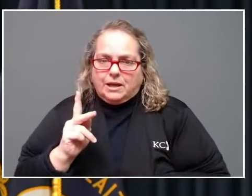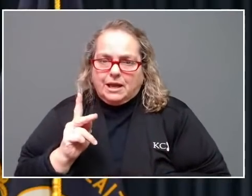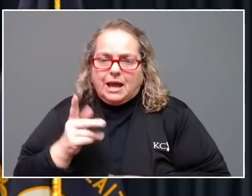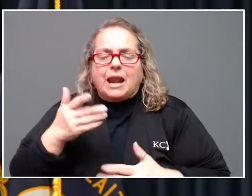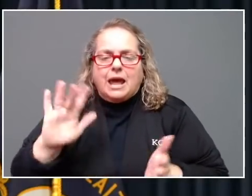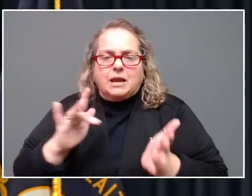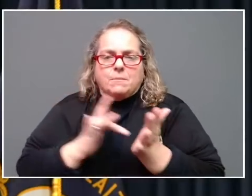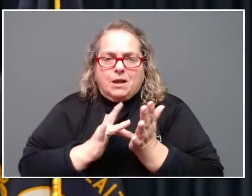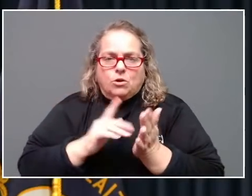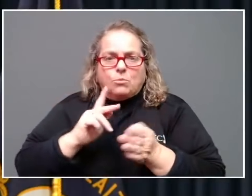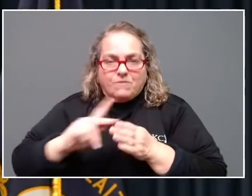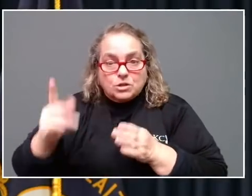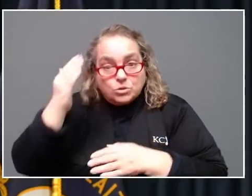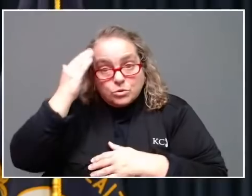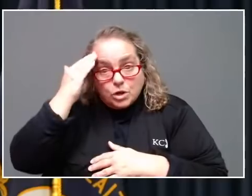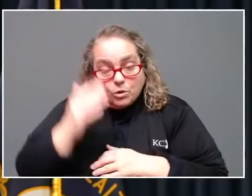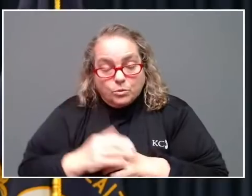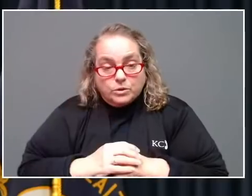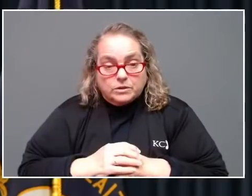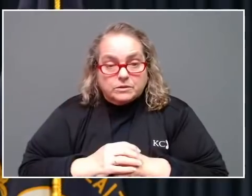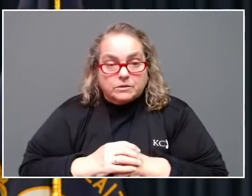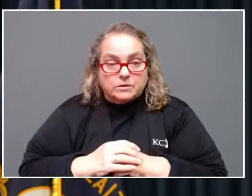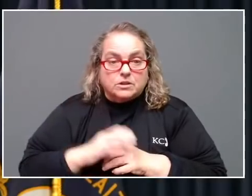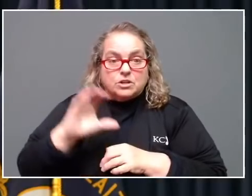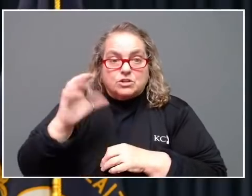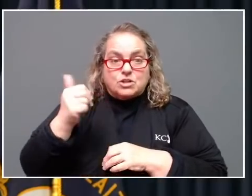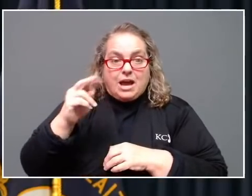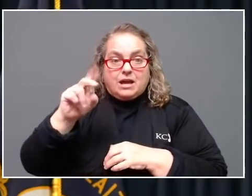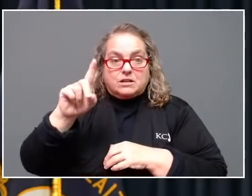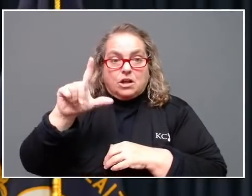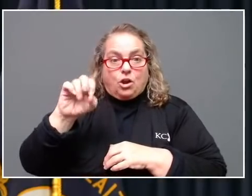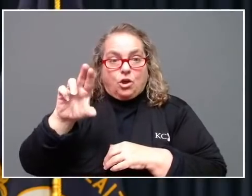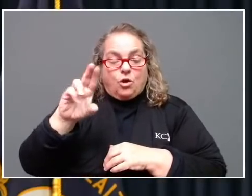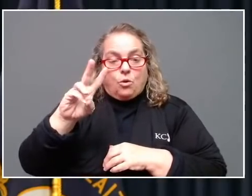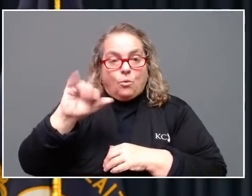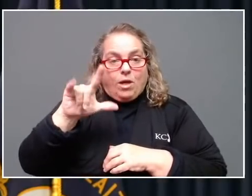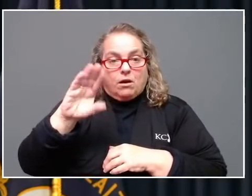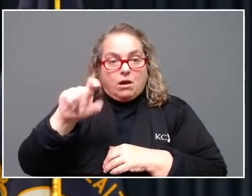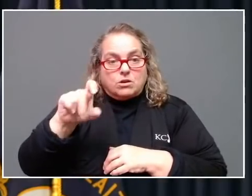know. Chandler Wilcox, UK Student News.